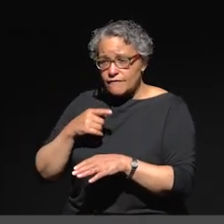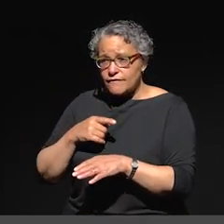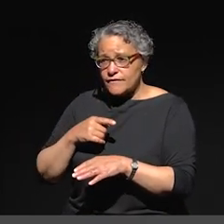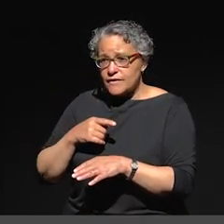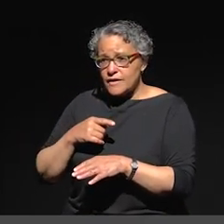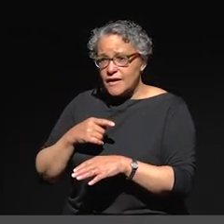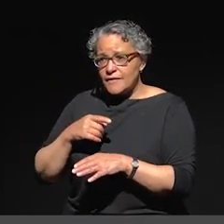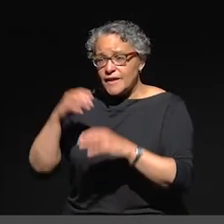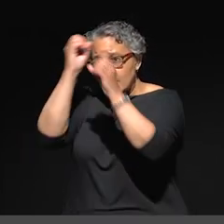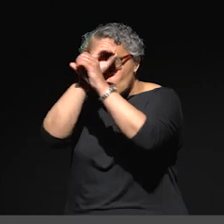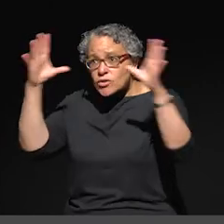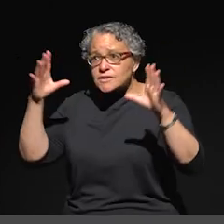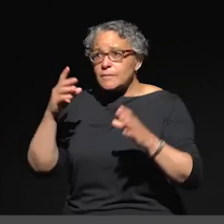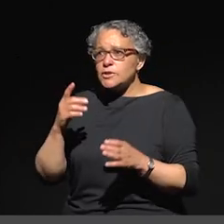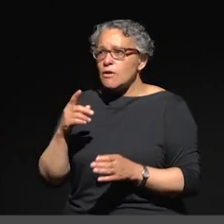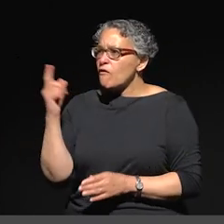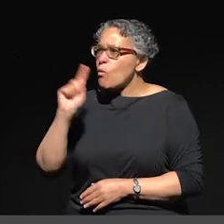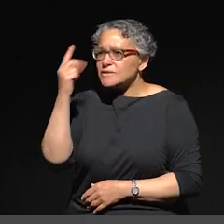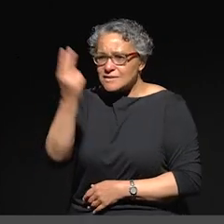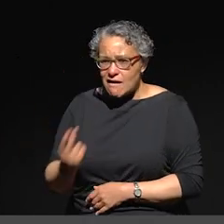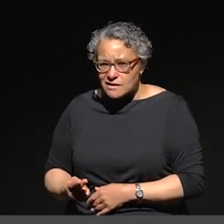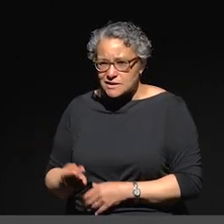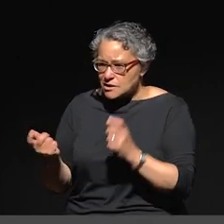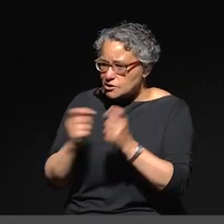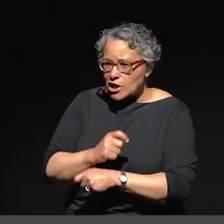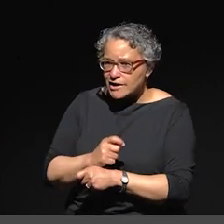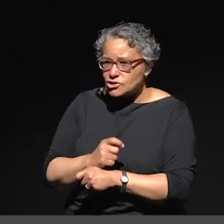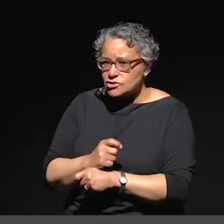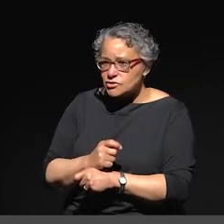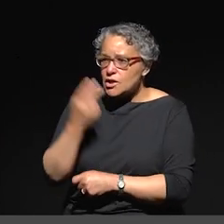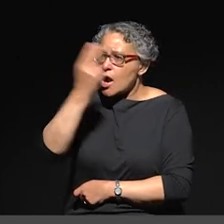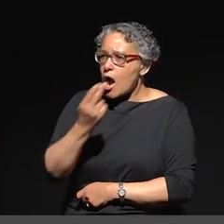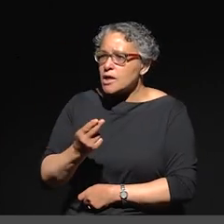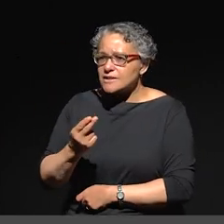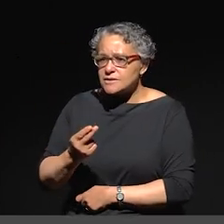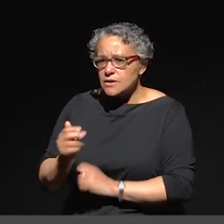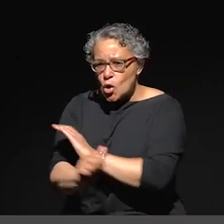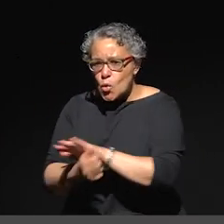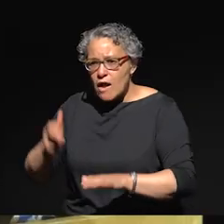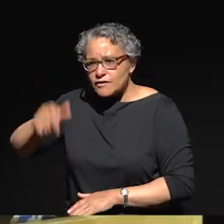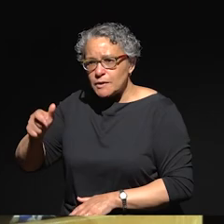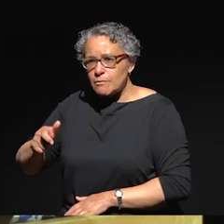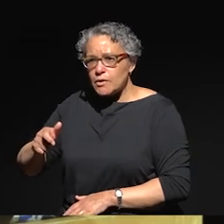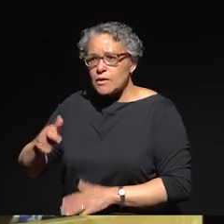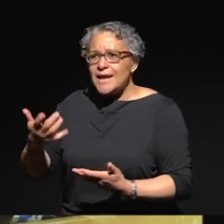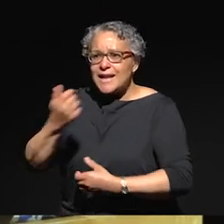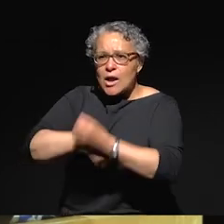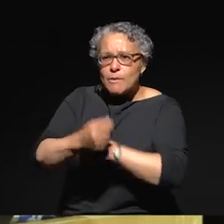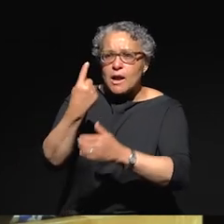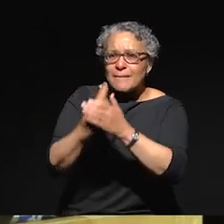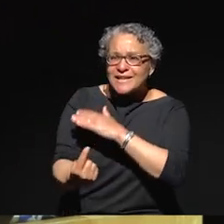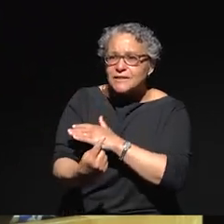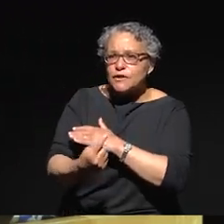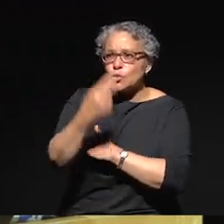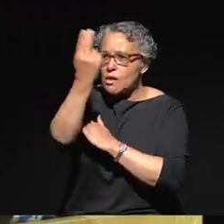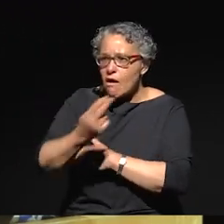artists was changing. It was changing from the idea that they were craftspeople to individual